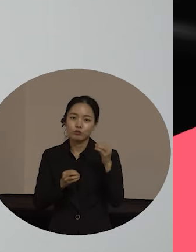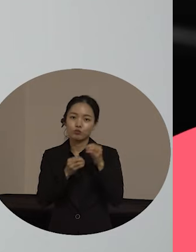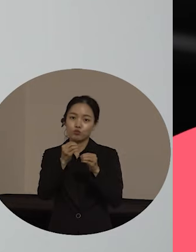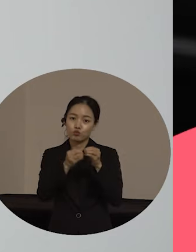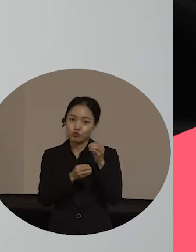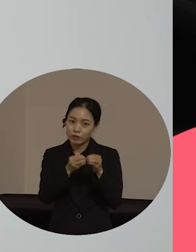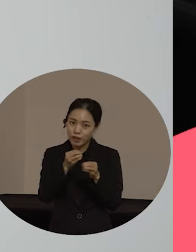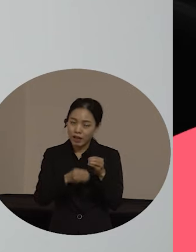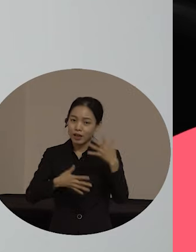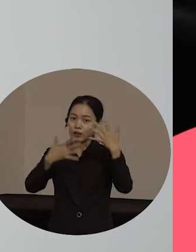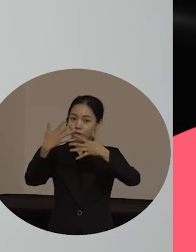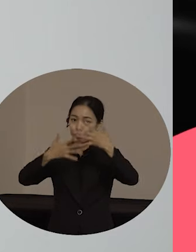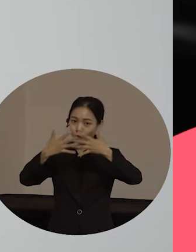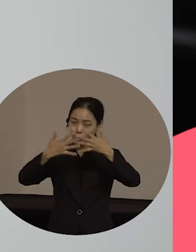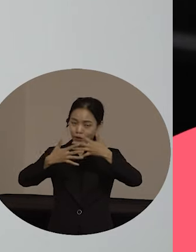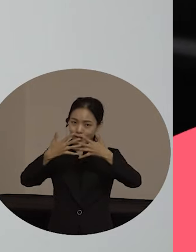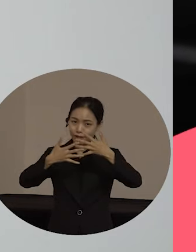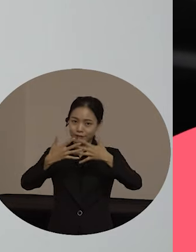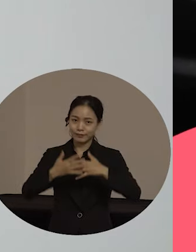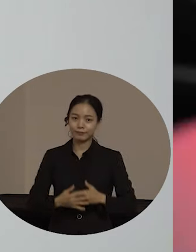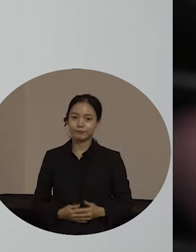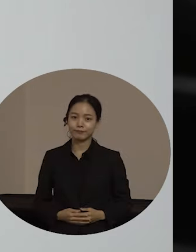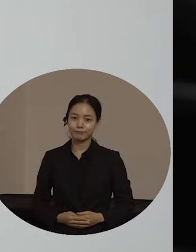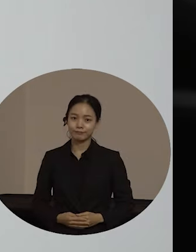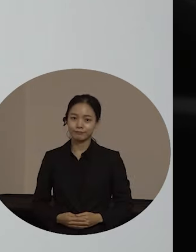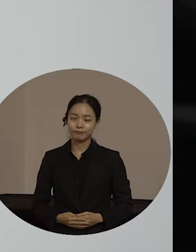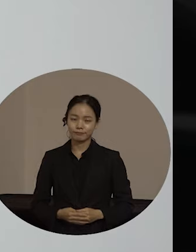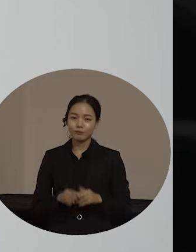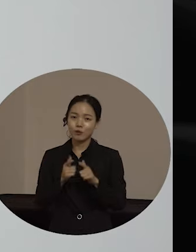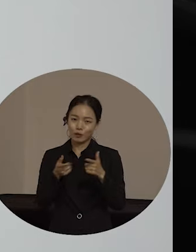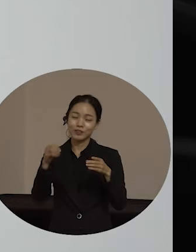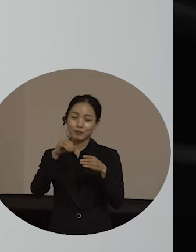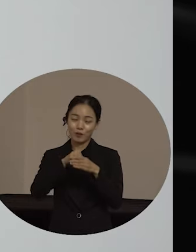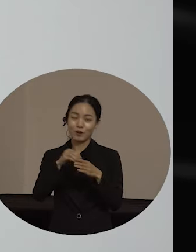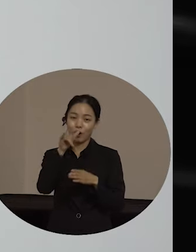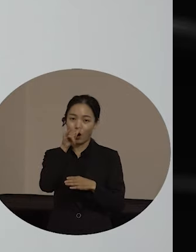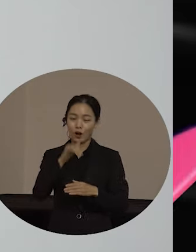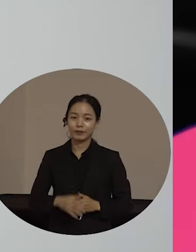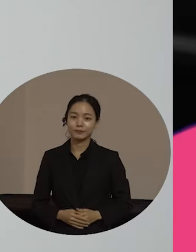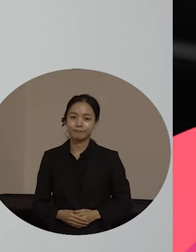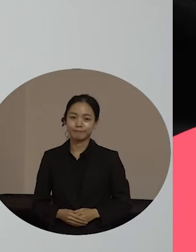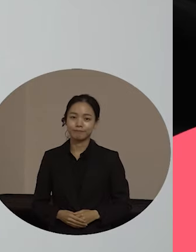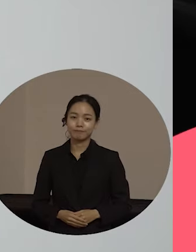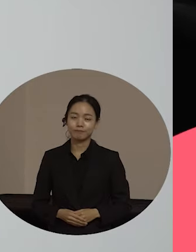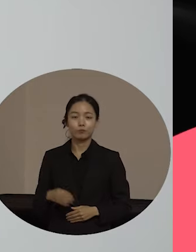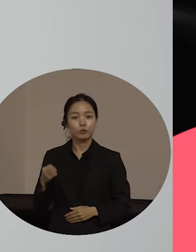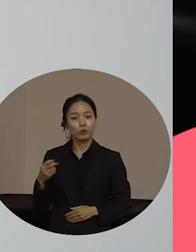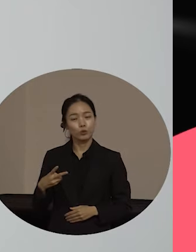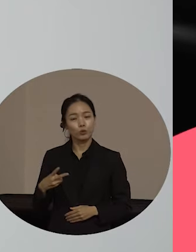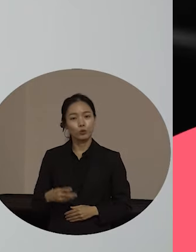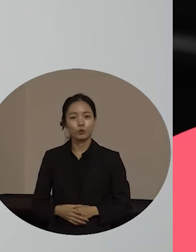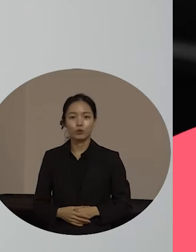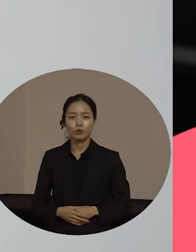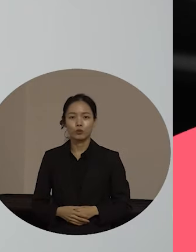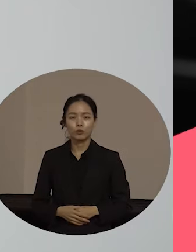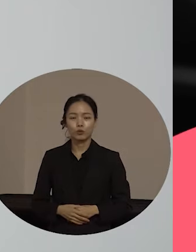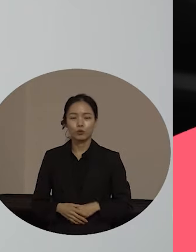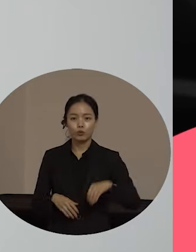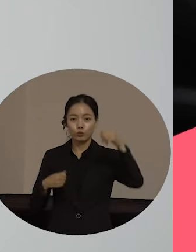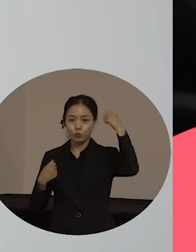film, the arts, you know, the marketing, digital content, gaming, and